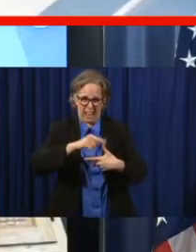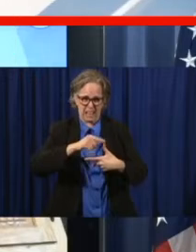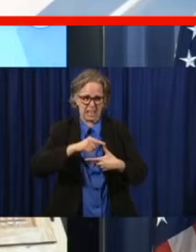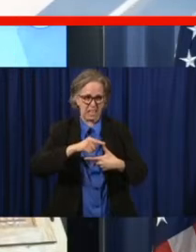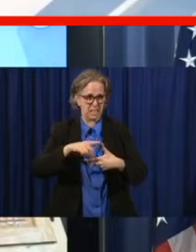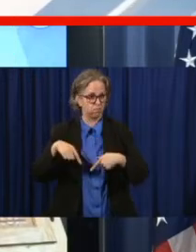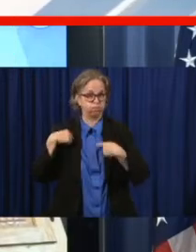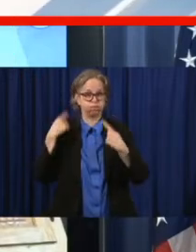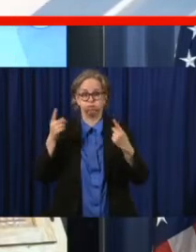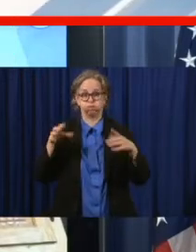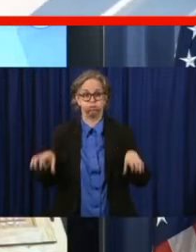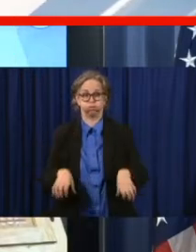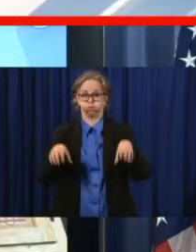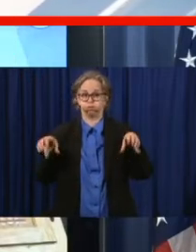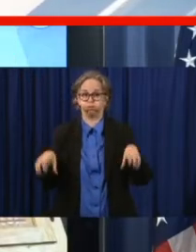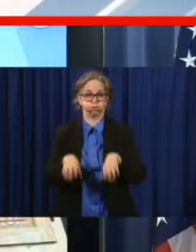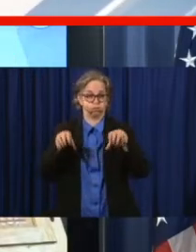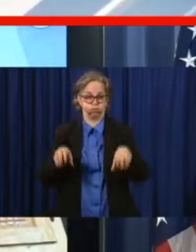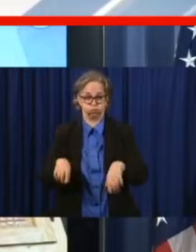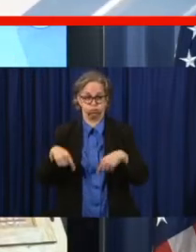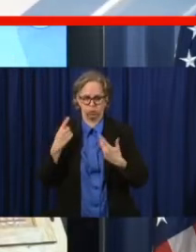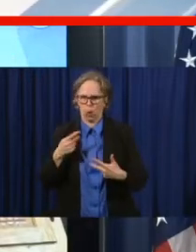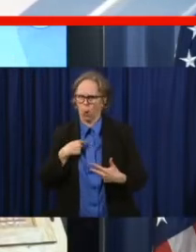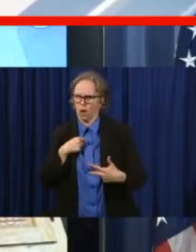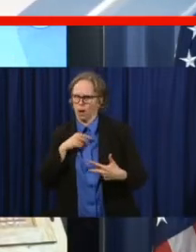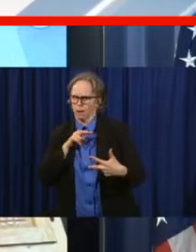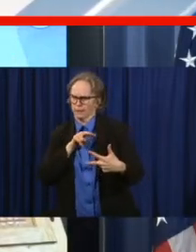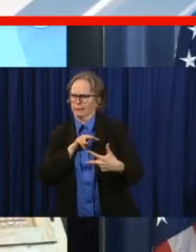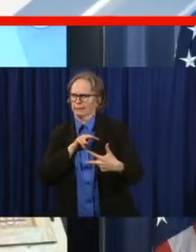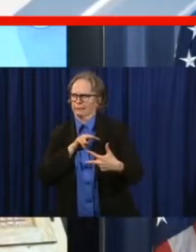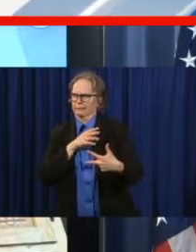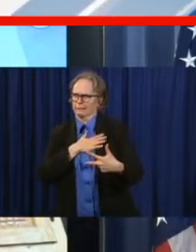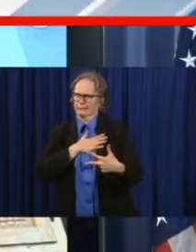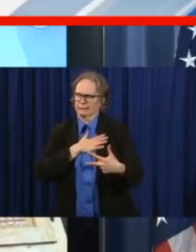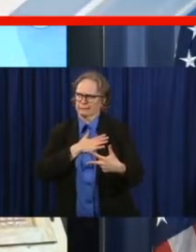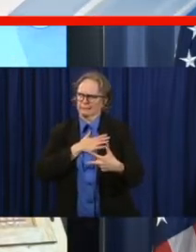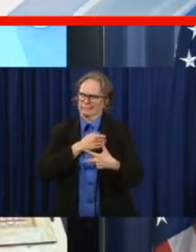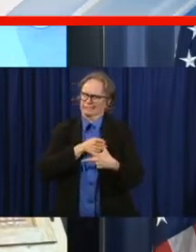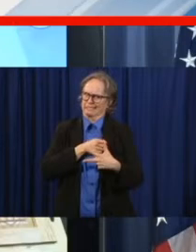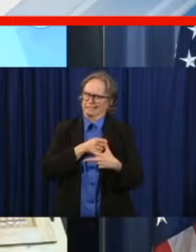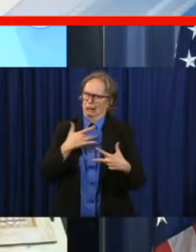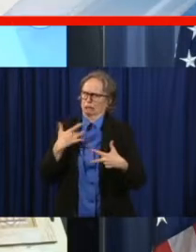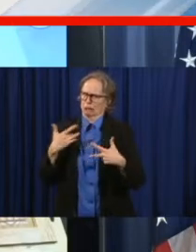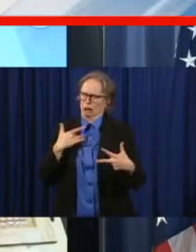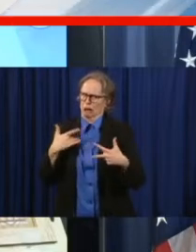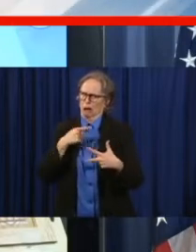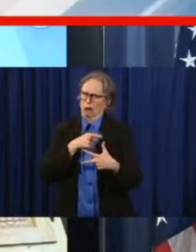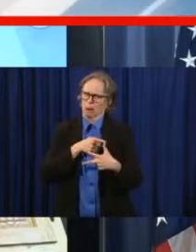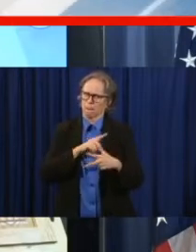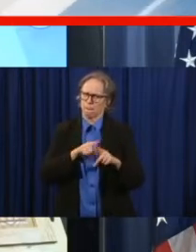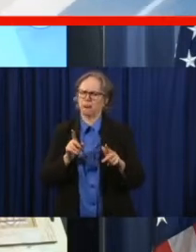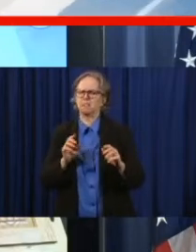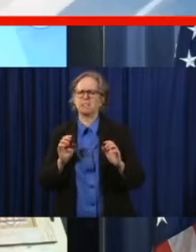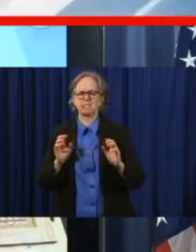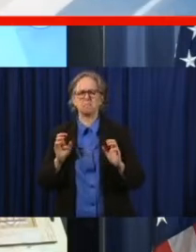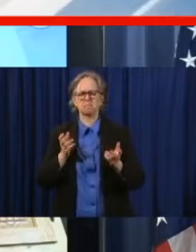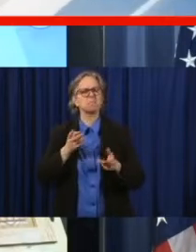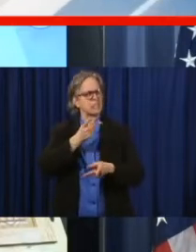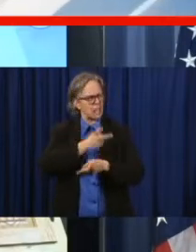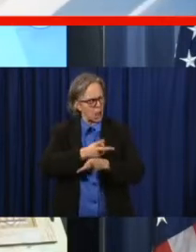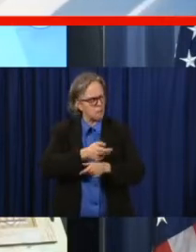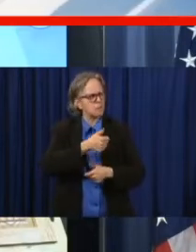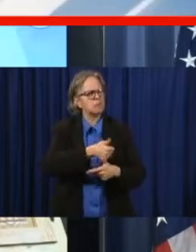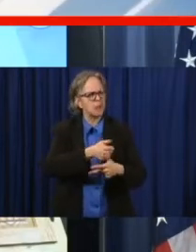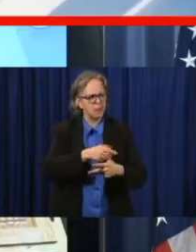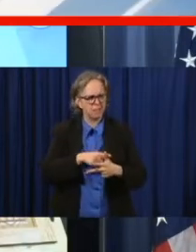beginning. So, he has concerns, but he's taking precautions. My husband's the one